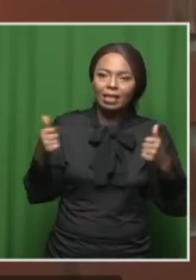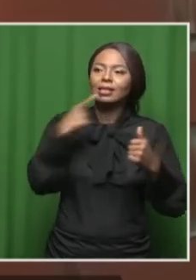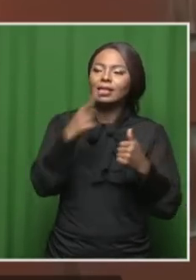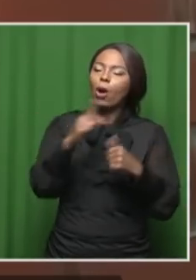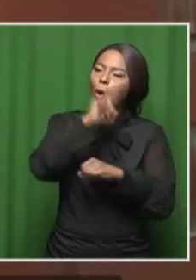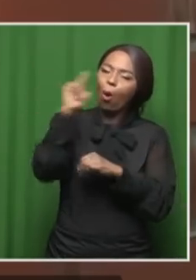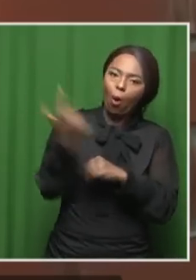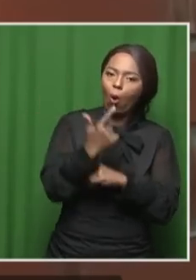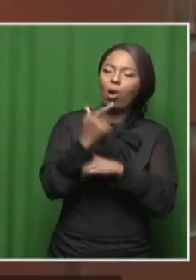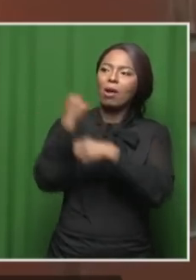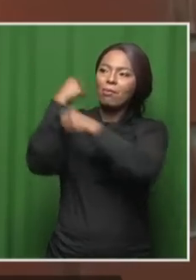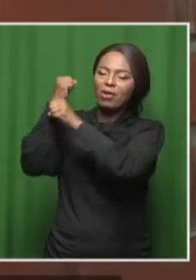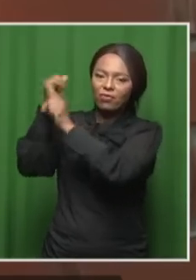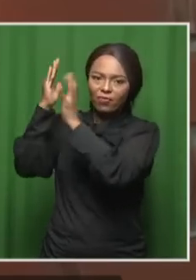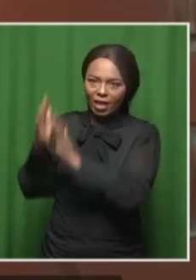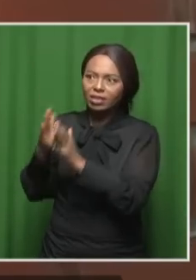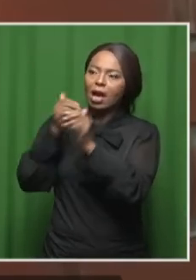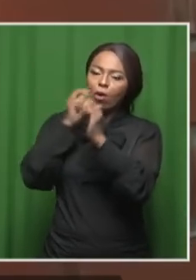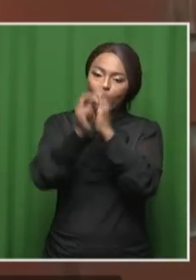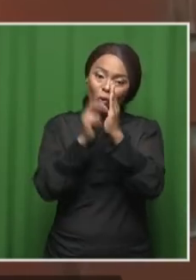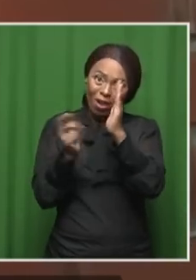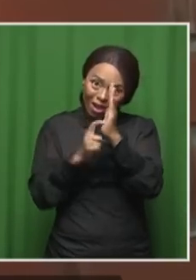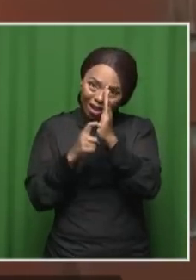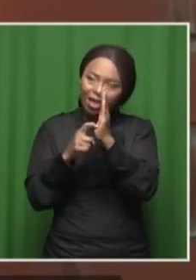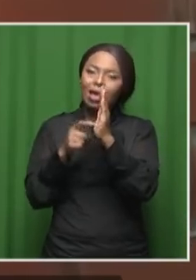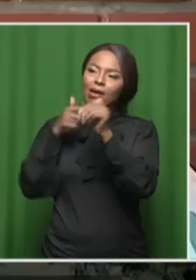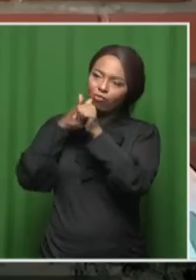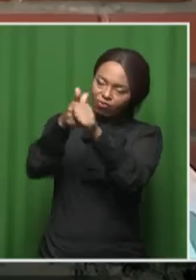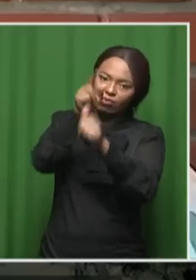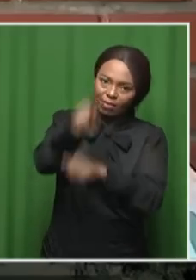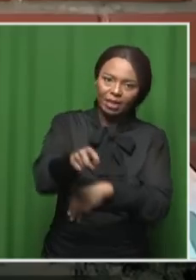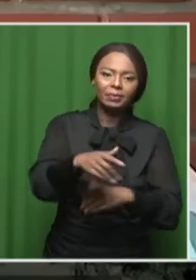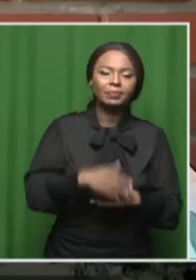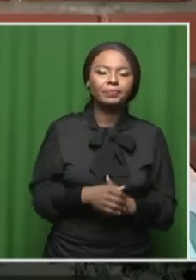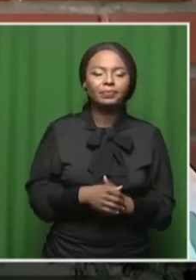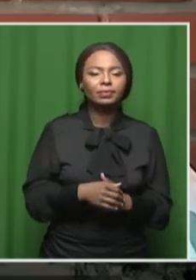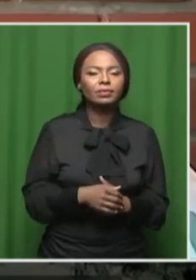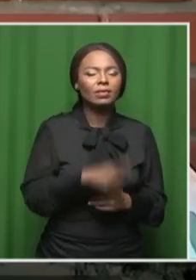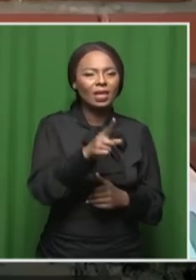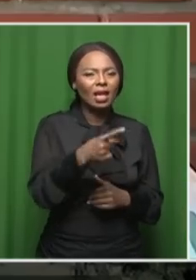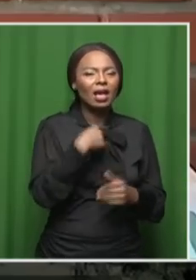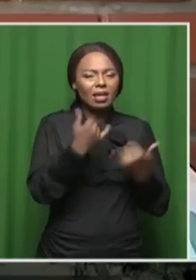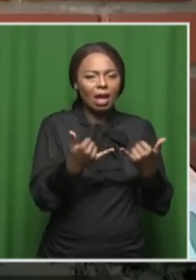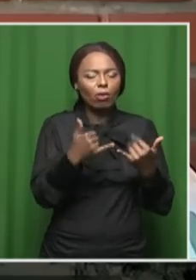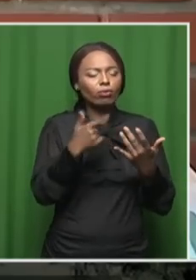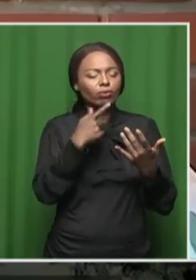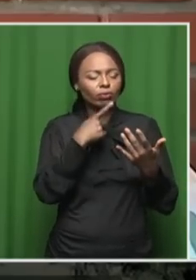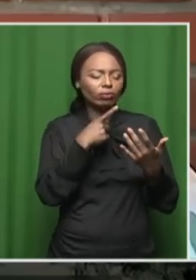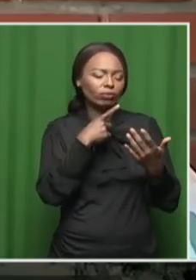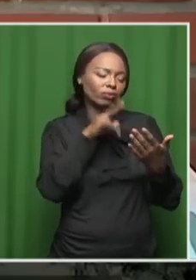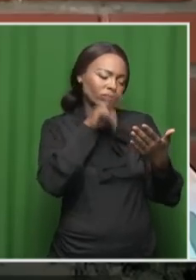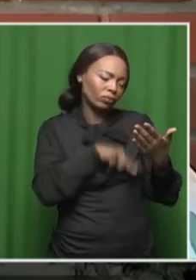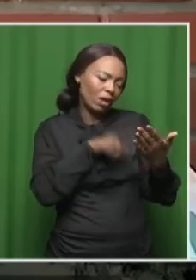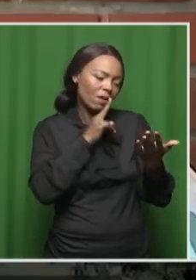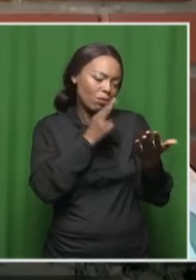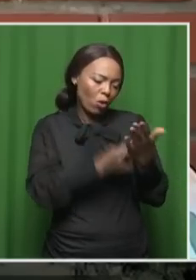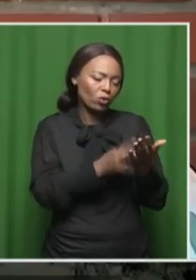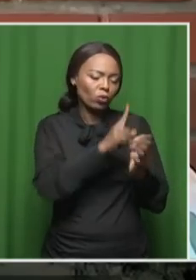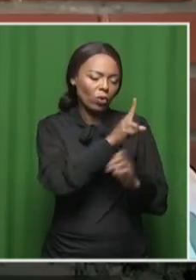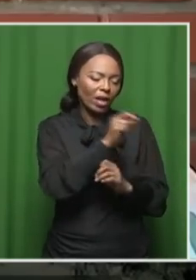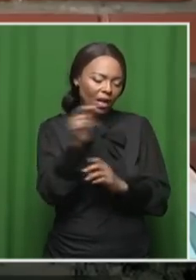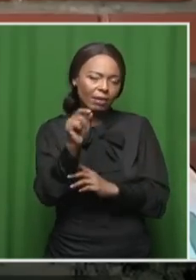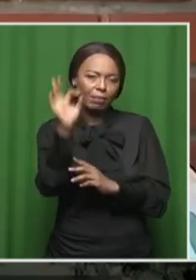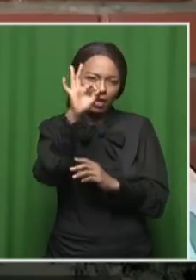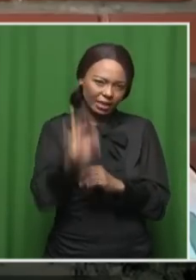our manufacturers have to comply with. Okay, so I'm reading a report saying literally 100% of peanut butters